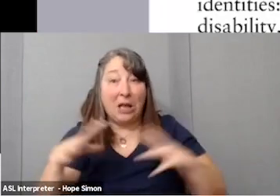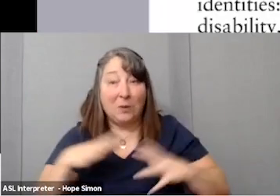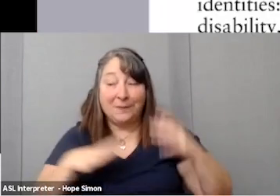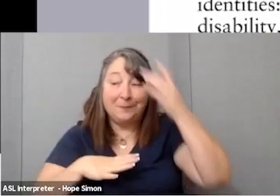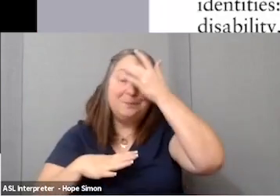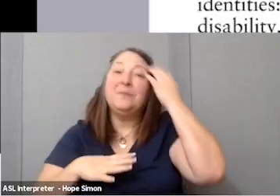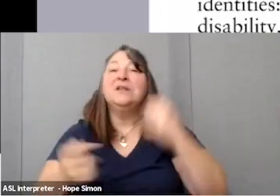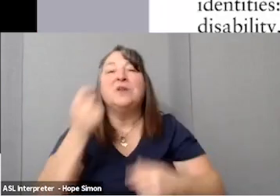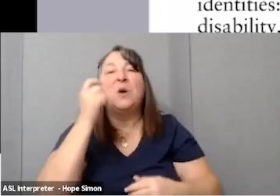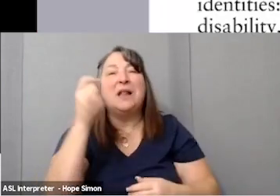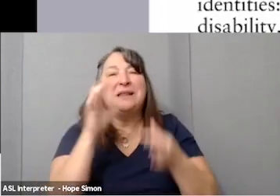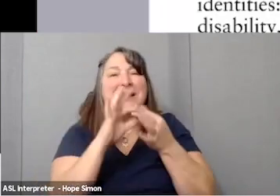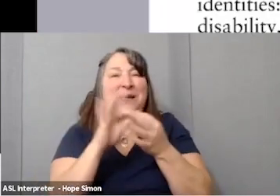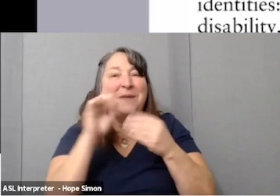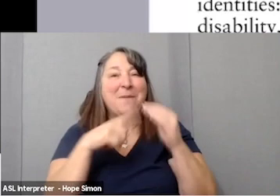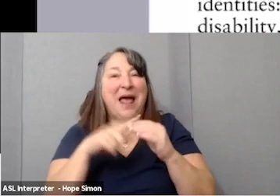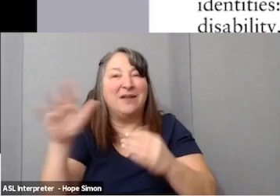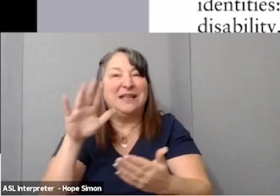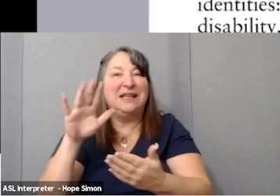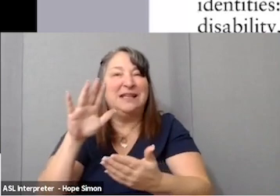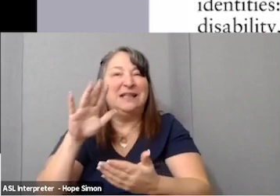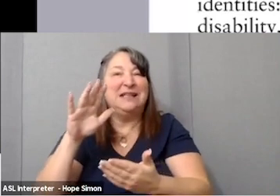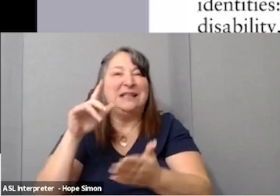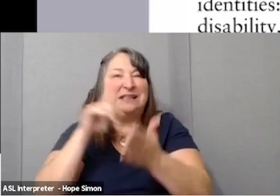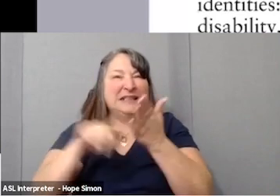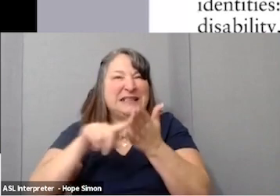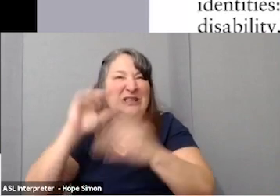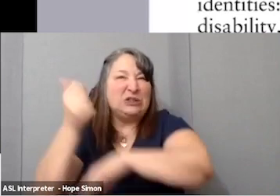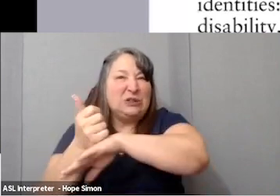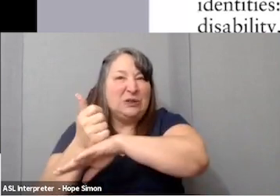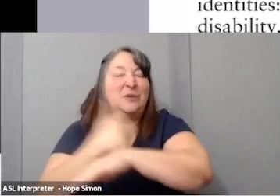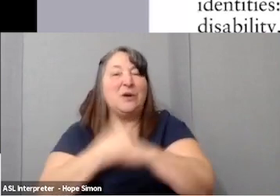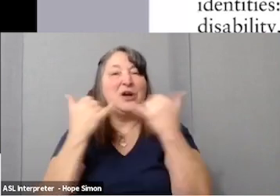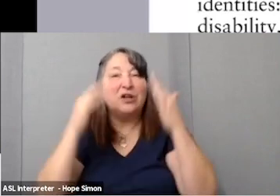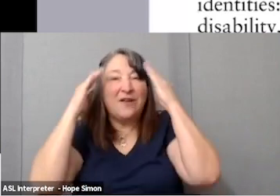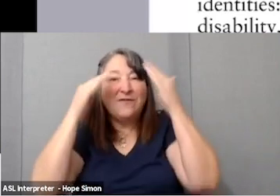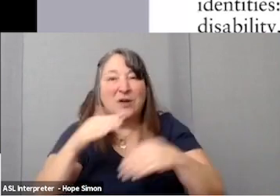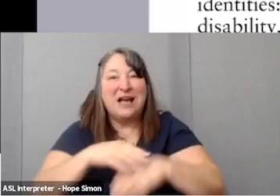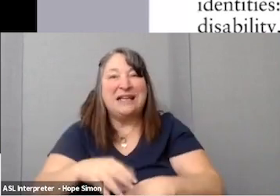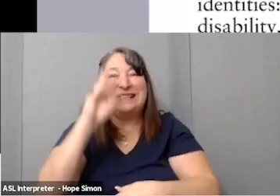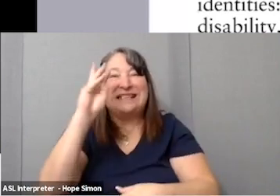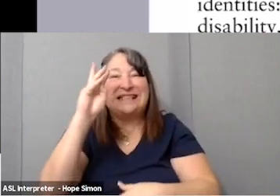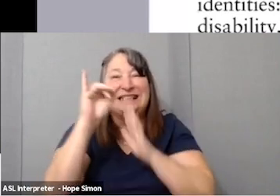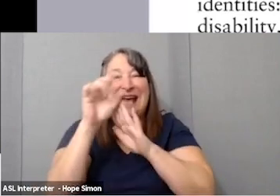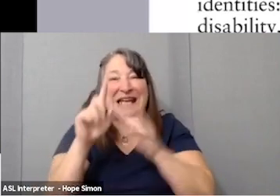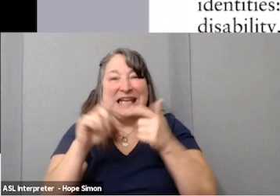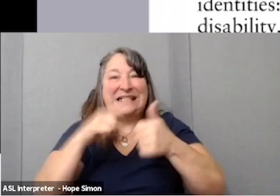So a little bit about the Institute. We're currently focused on the representations of 6 identities, including gender,